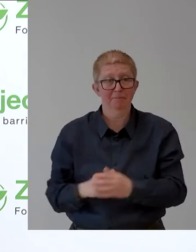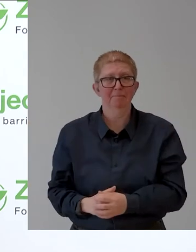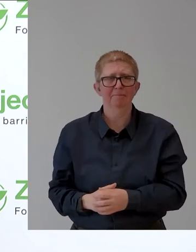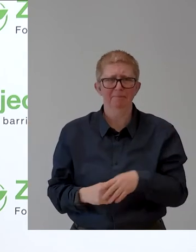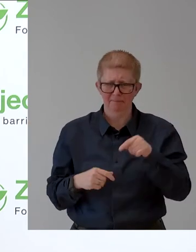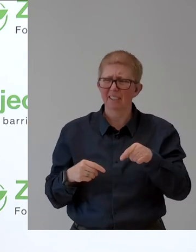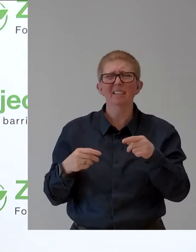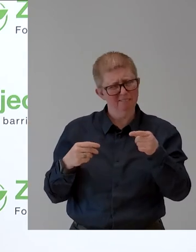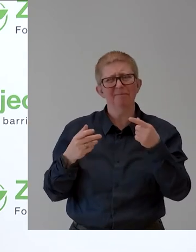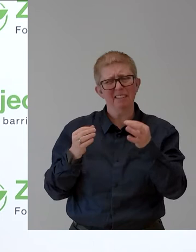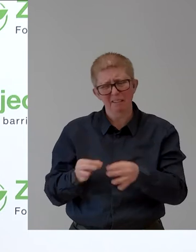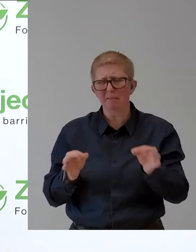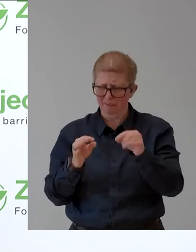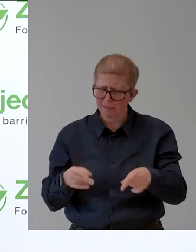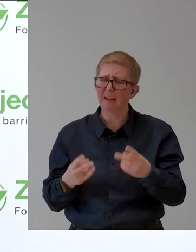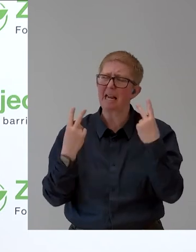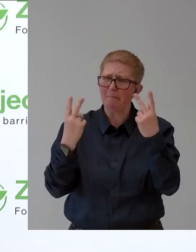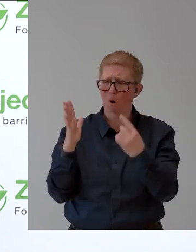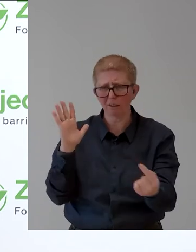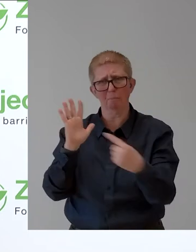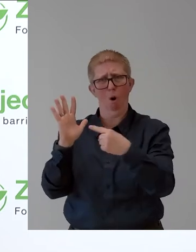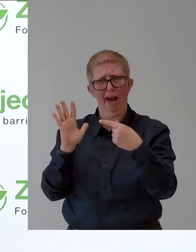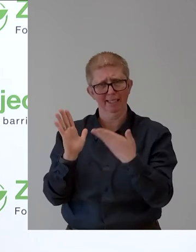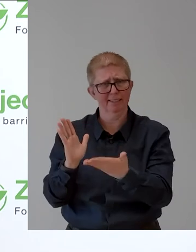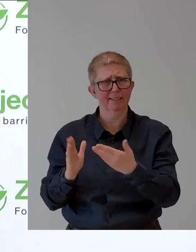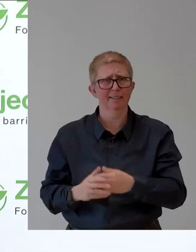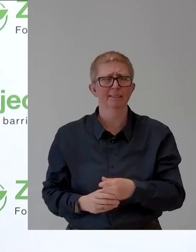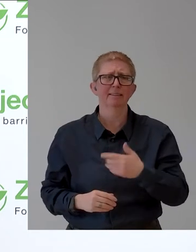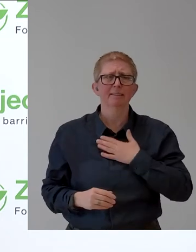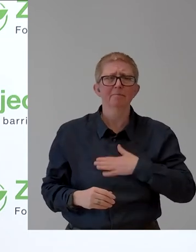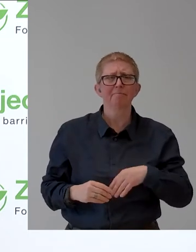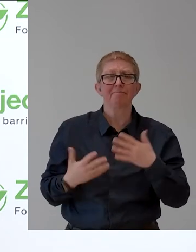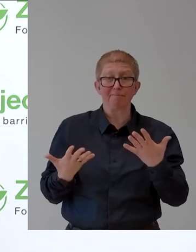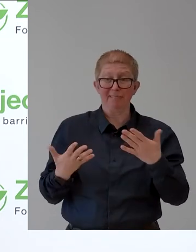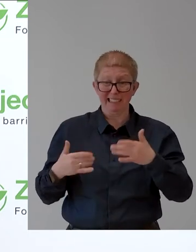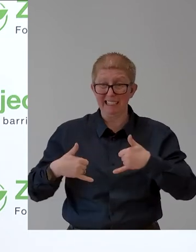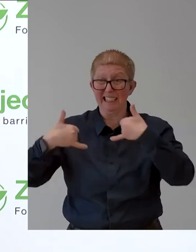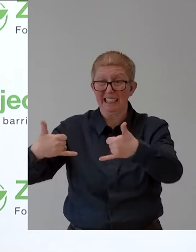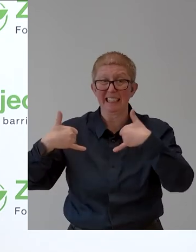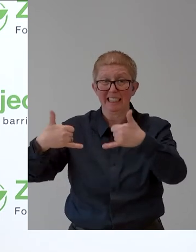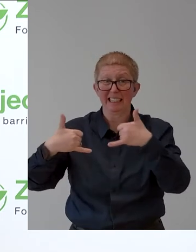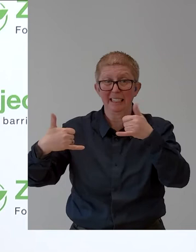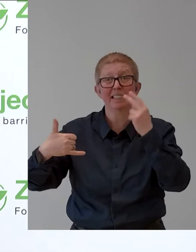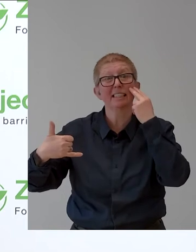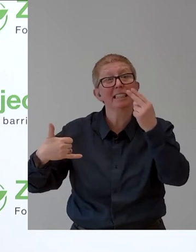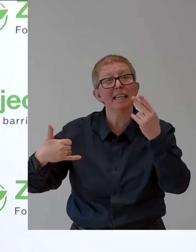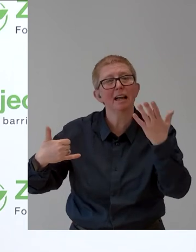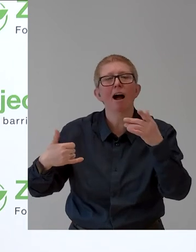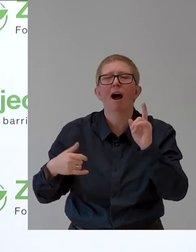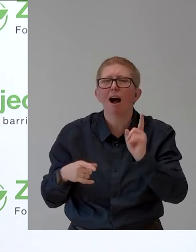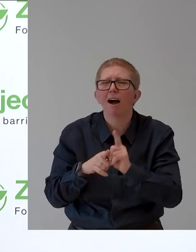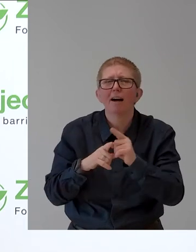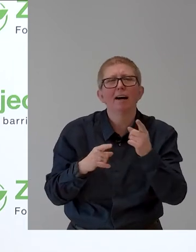in touch, but also to see the development, because now we have Awardees, but of course it would be very interesting to see